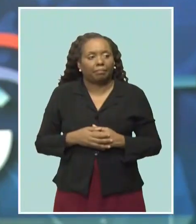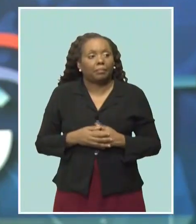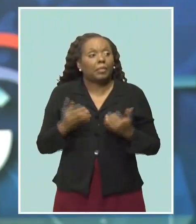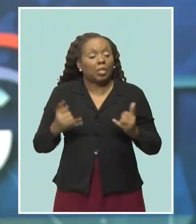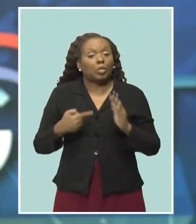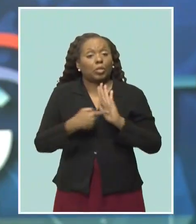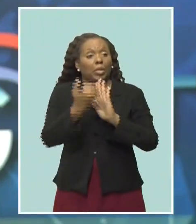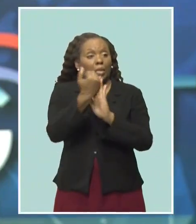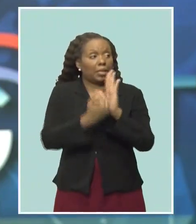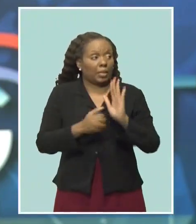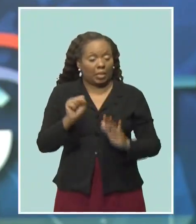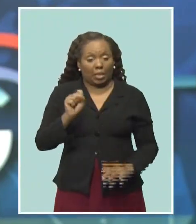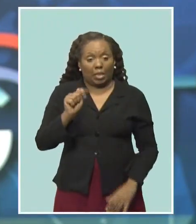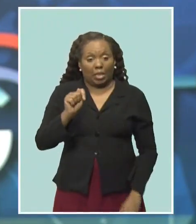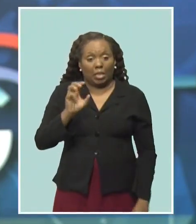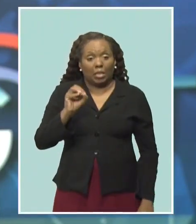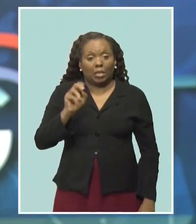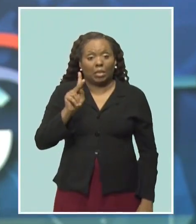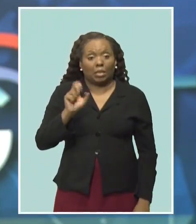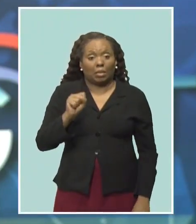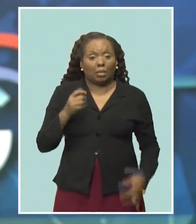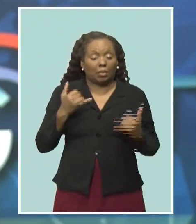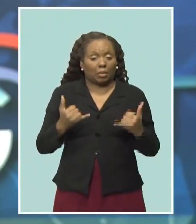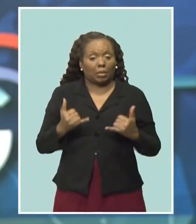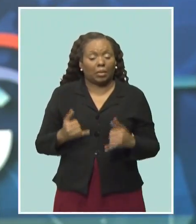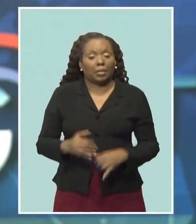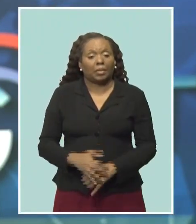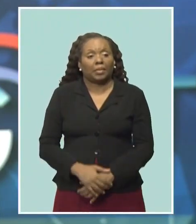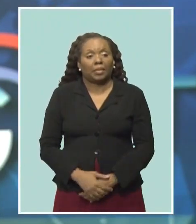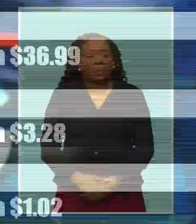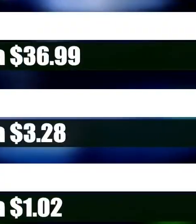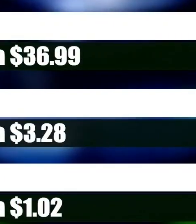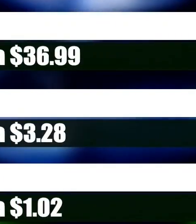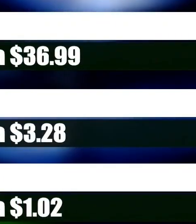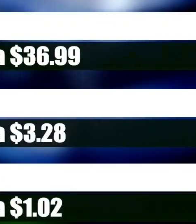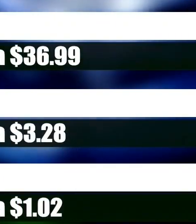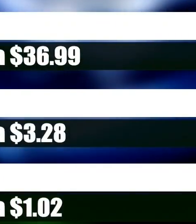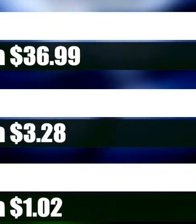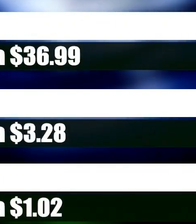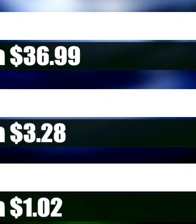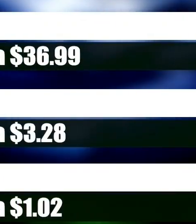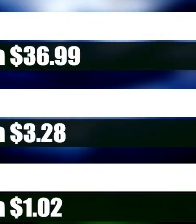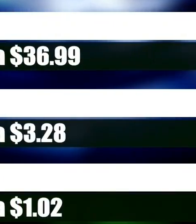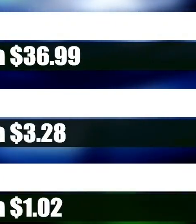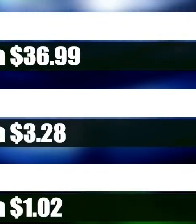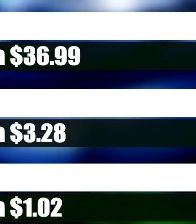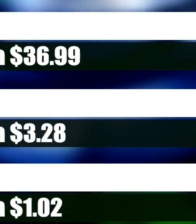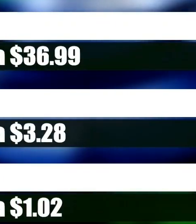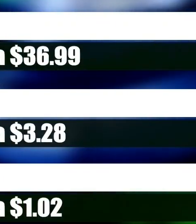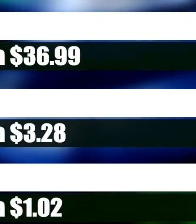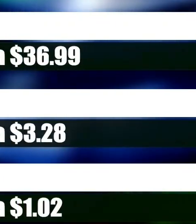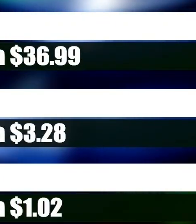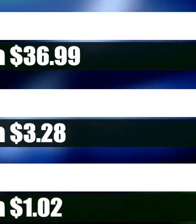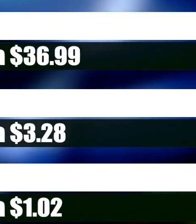Here's how the stocks traded locally and regionally today. In Jamaica, Jamaica Broilers Group